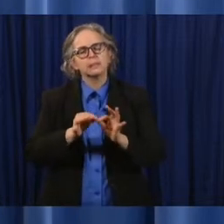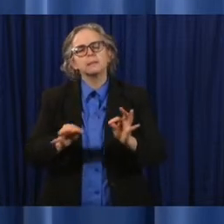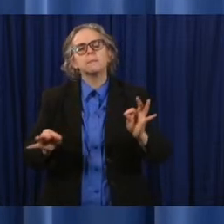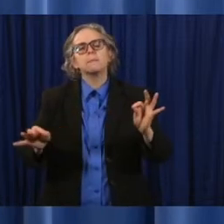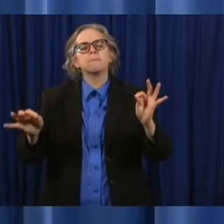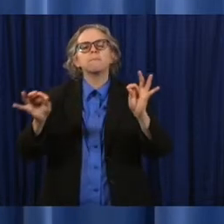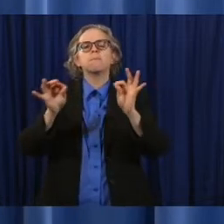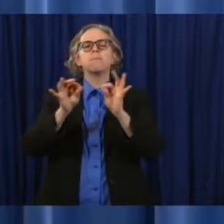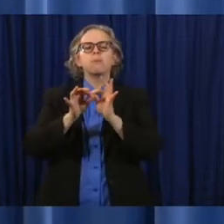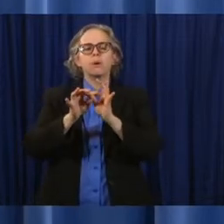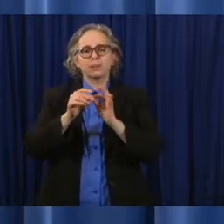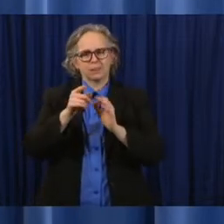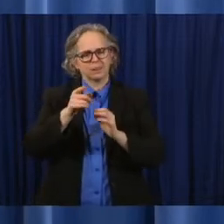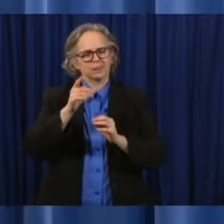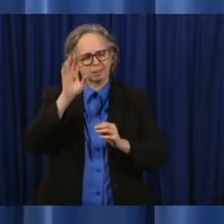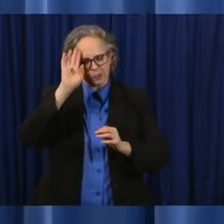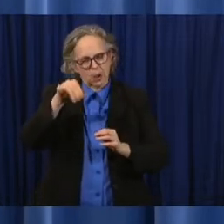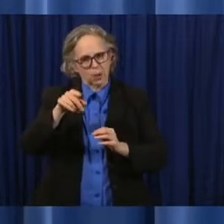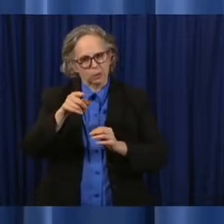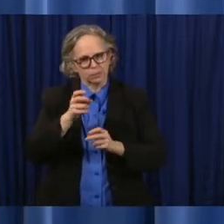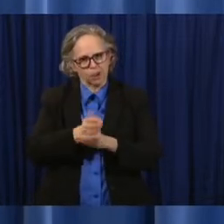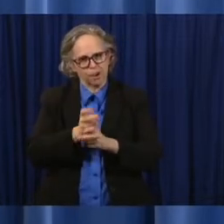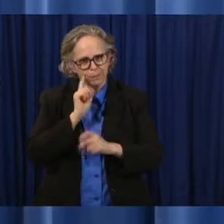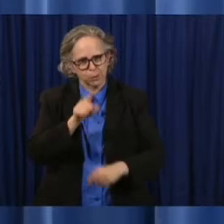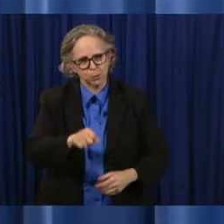it's tough.